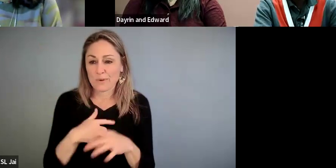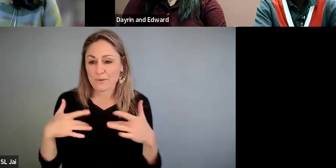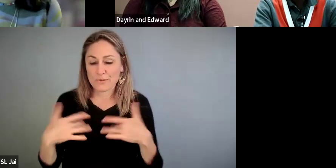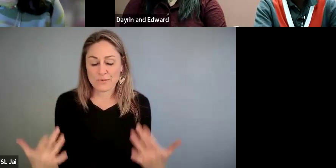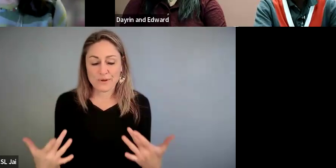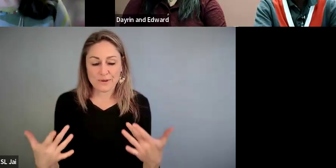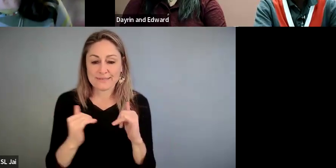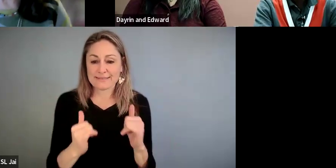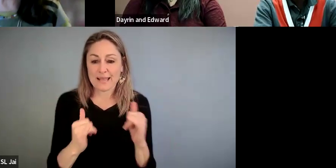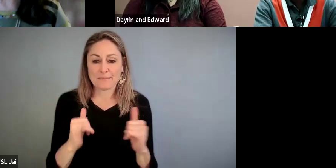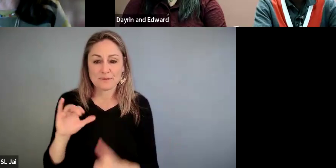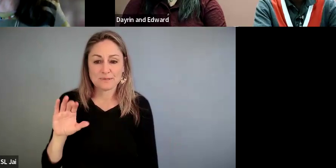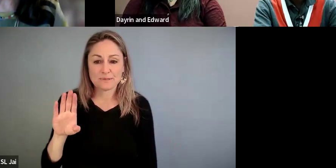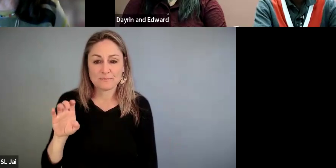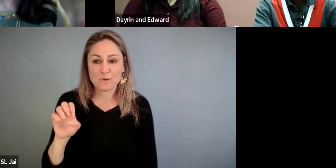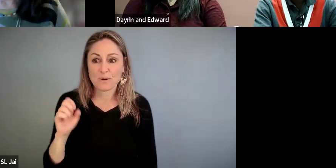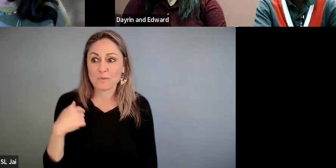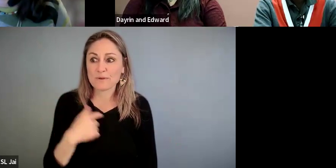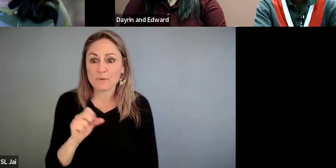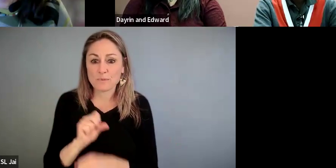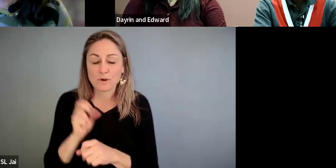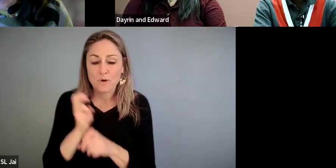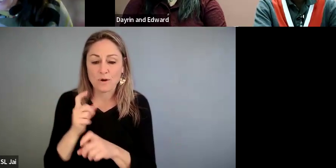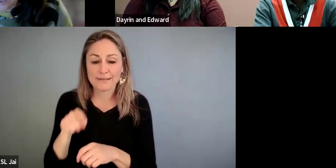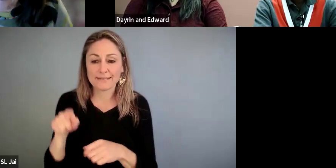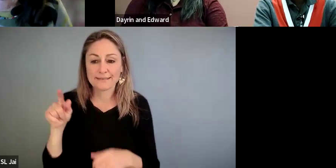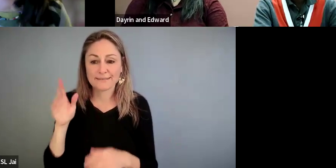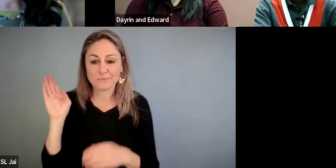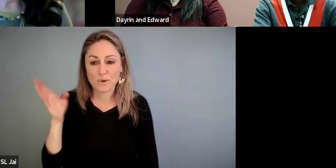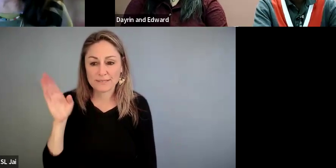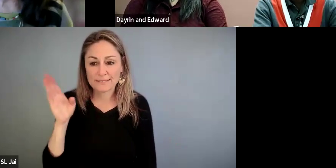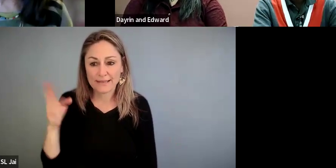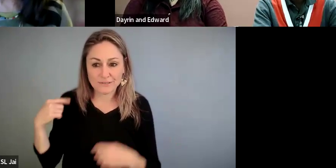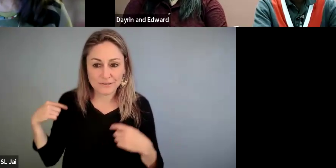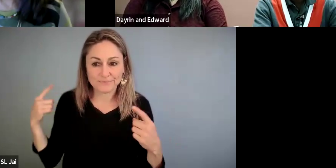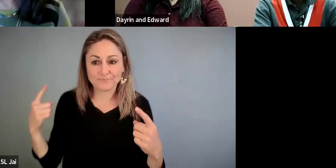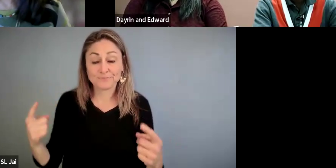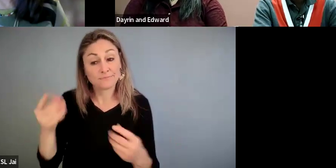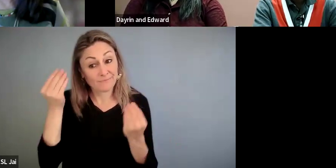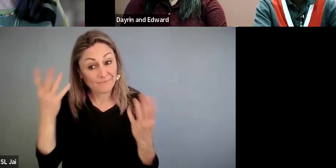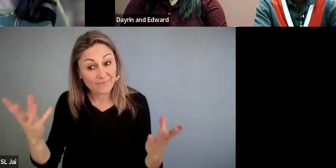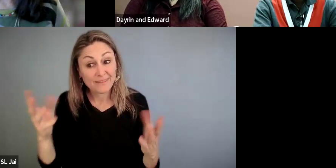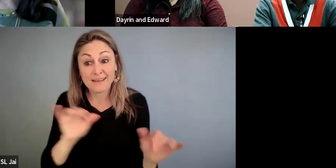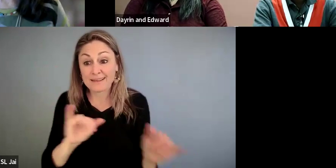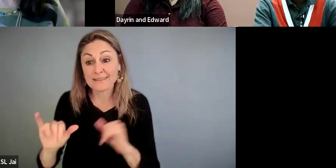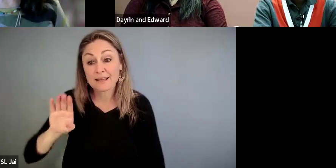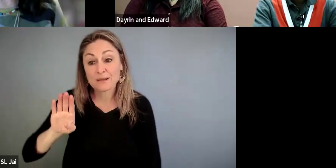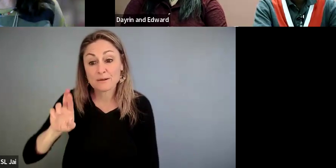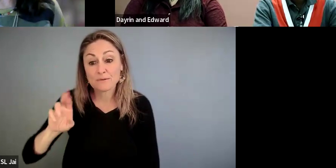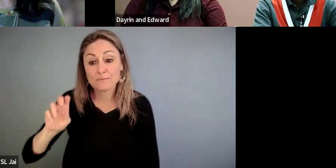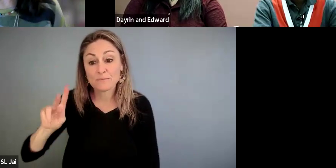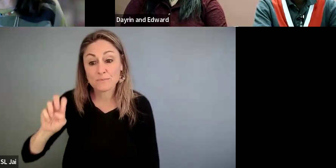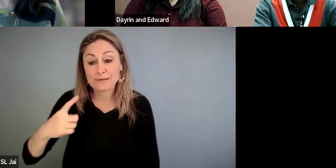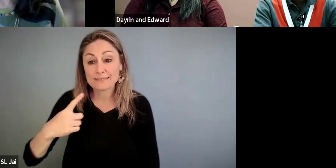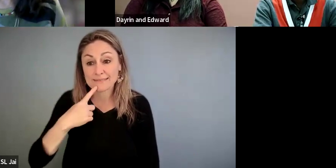We've been working hard on these presentations, and just to let you know, as Brooke said, we are doing this on